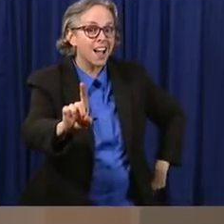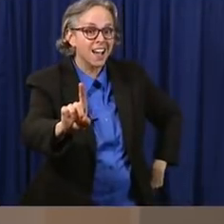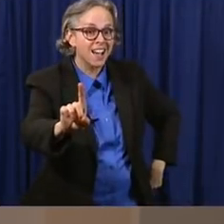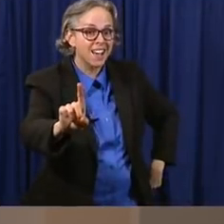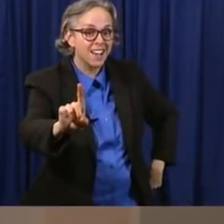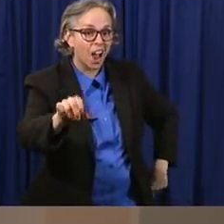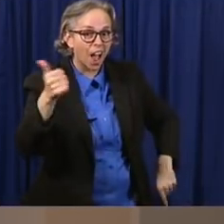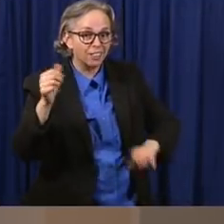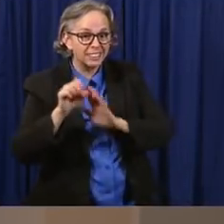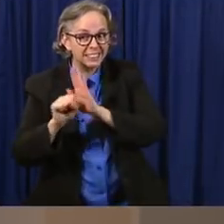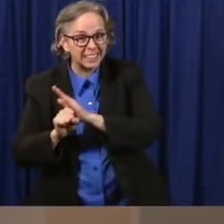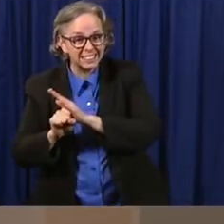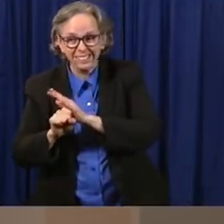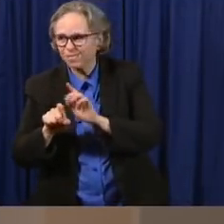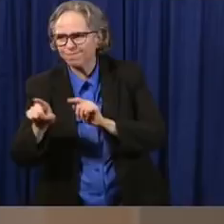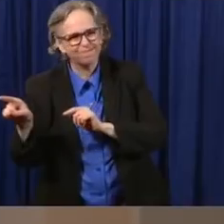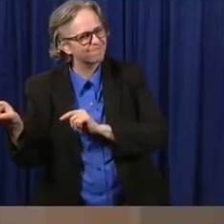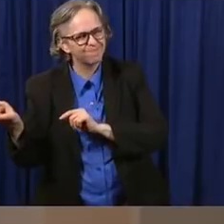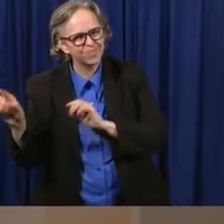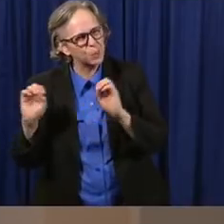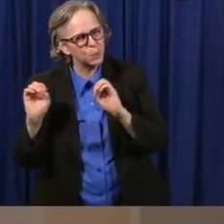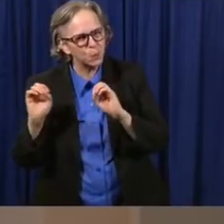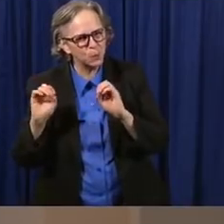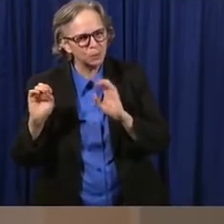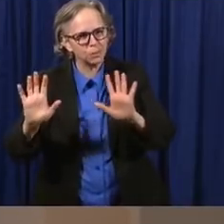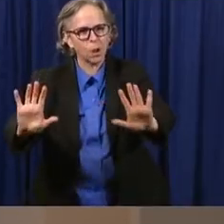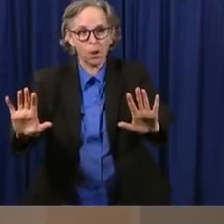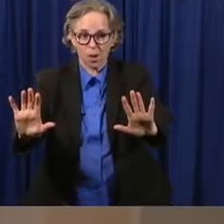having to start from scratch. So those are